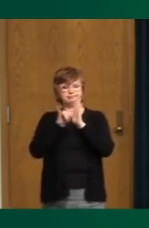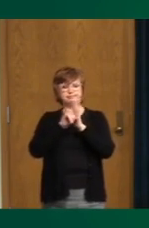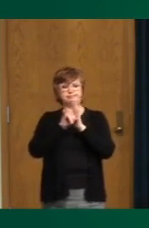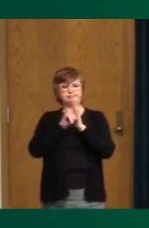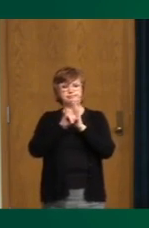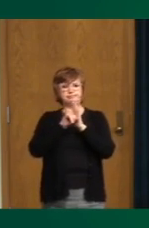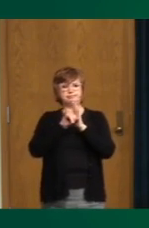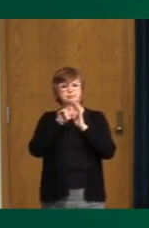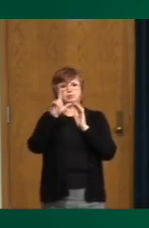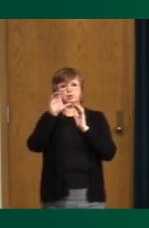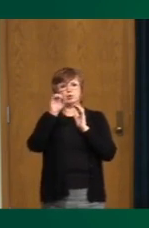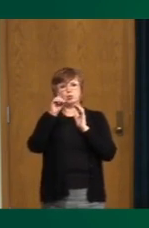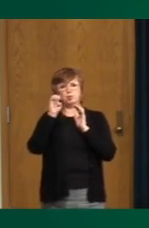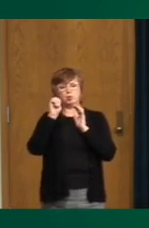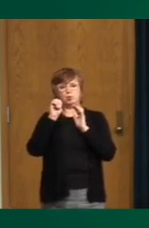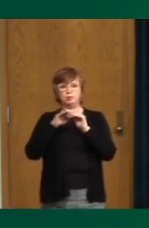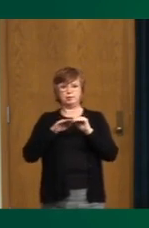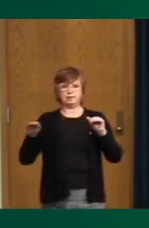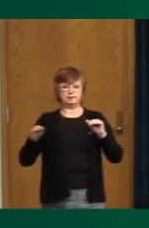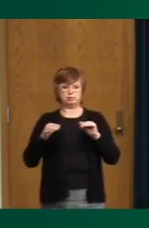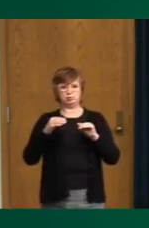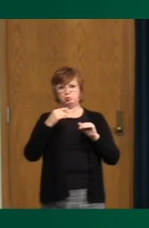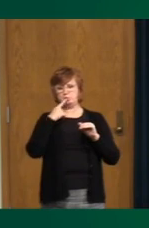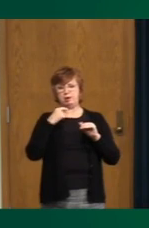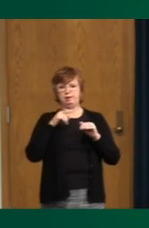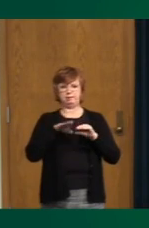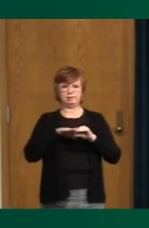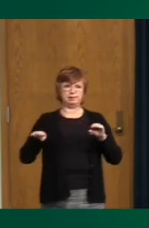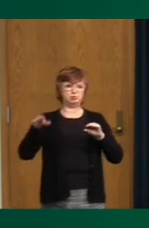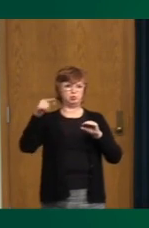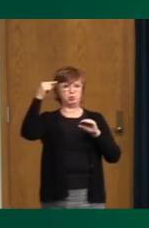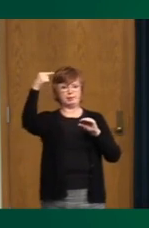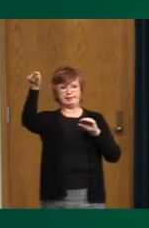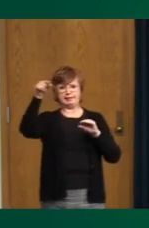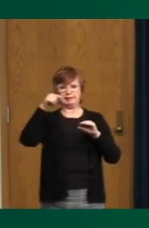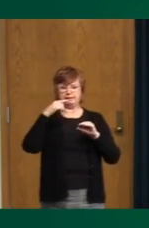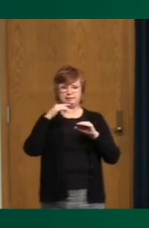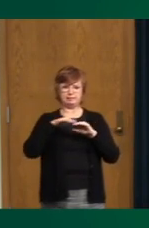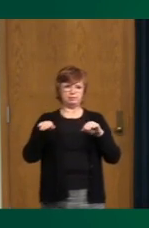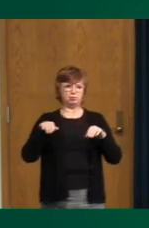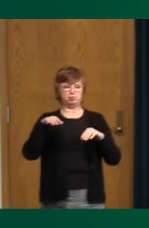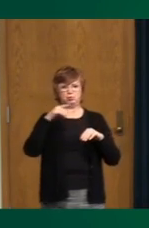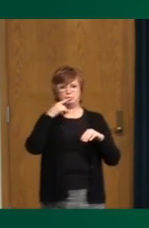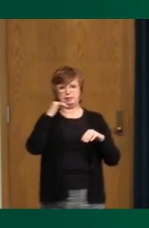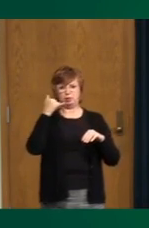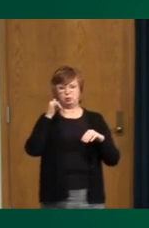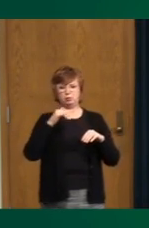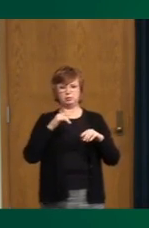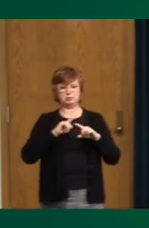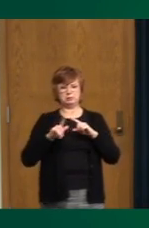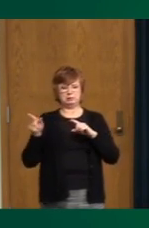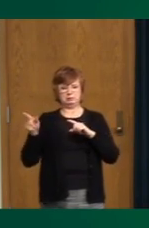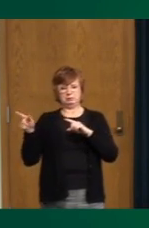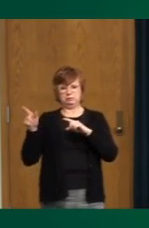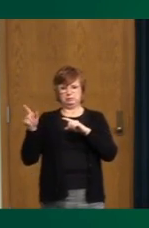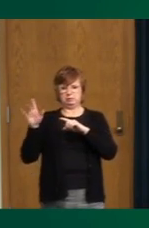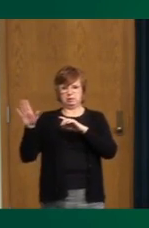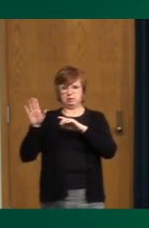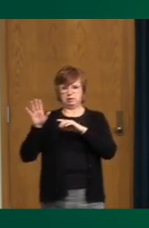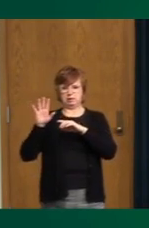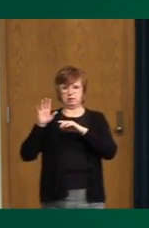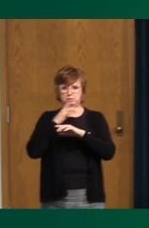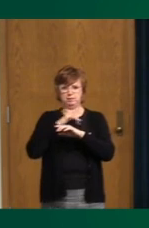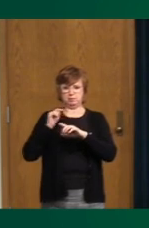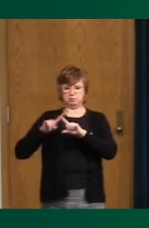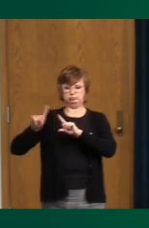restrictions or reactions in place, they're still working on it on a fairly short-term basis as to what